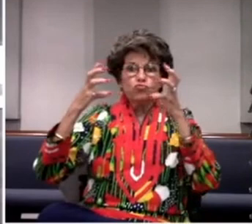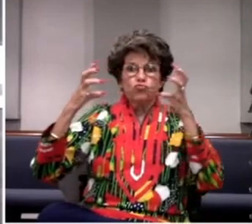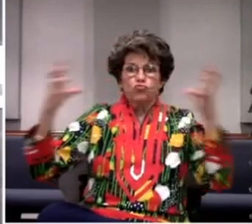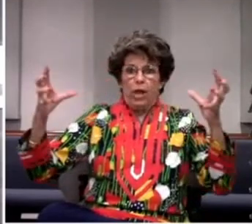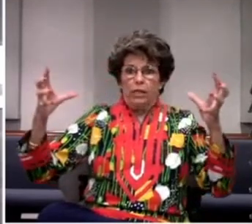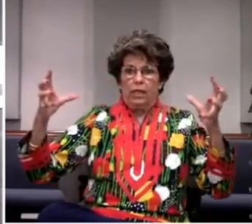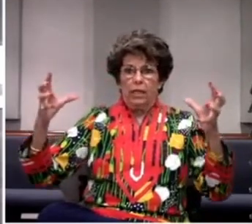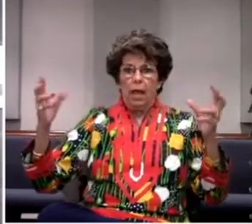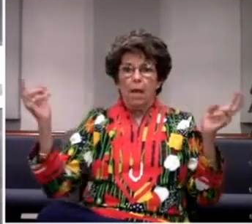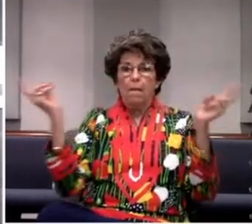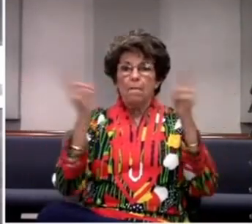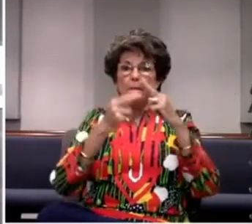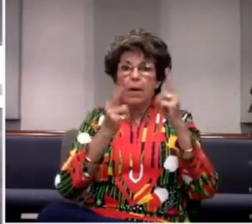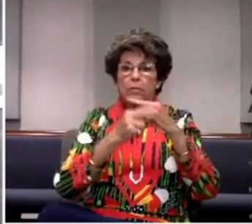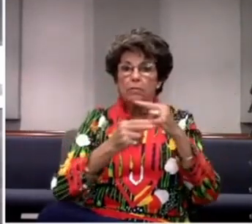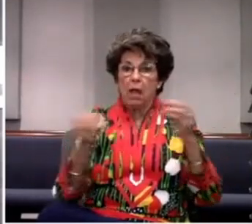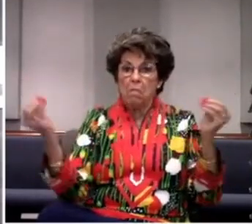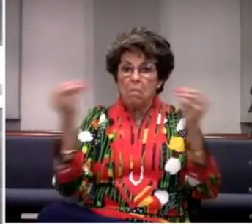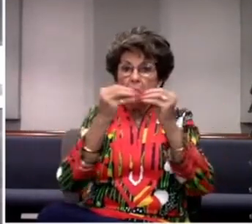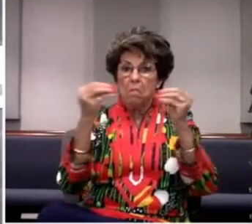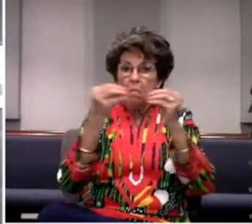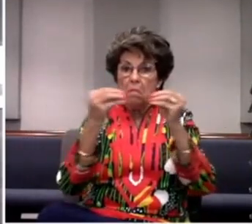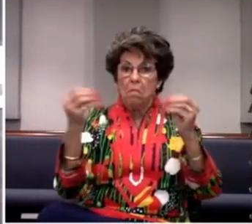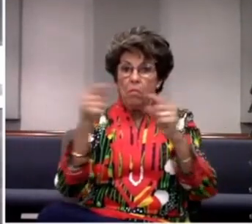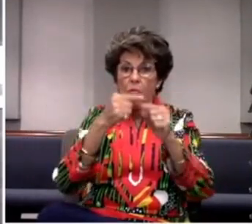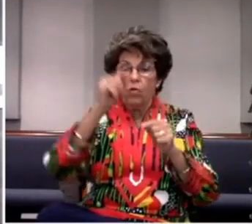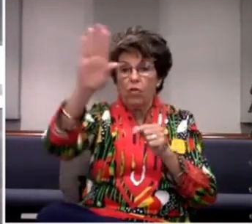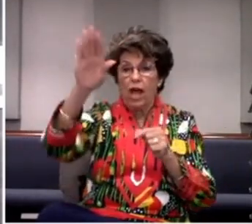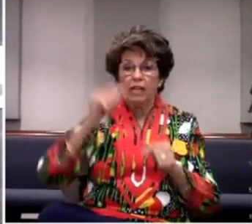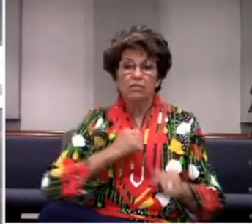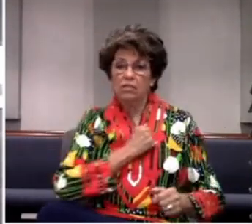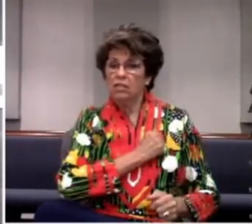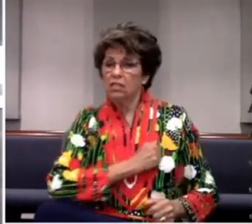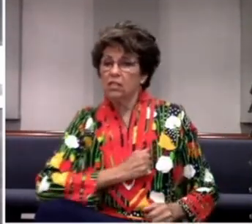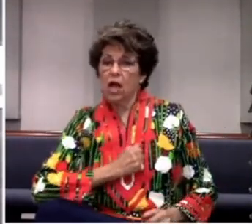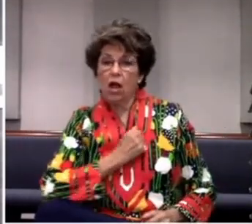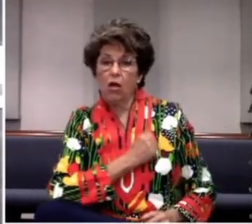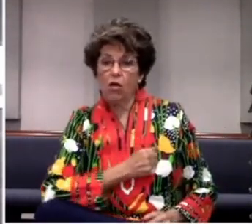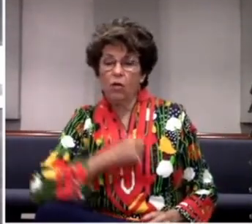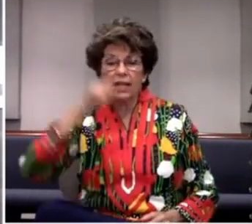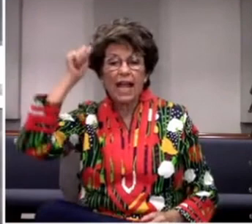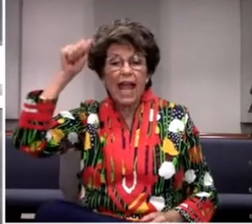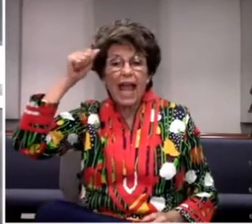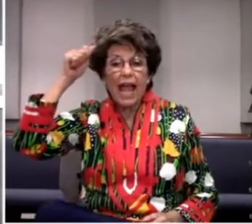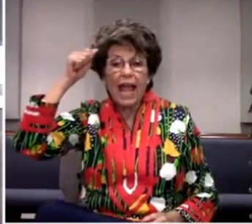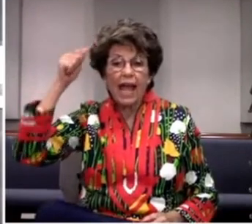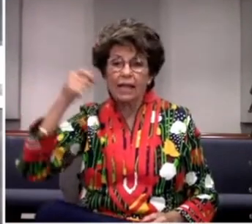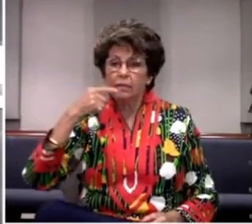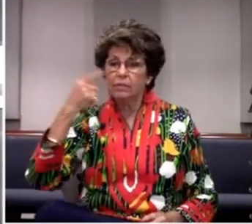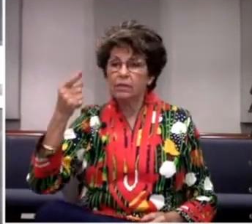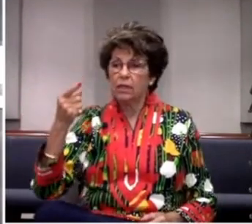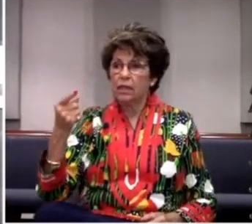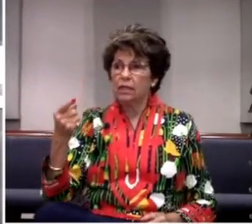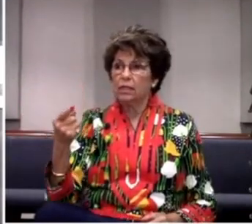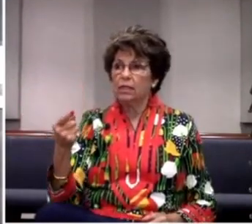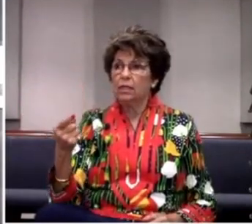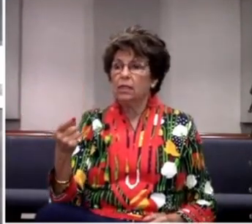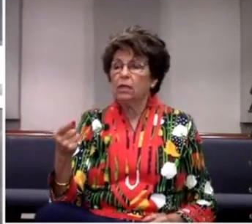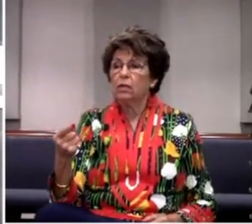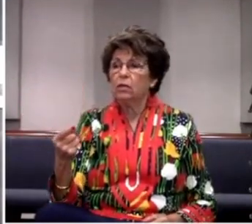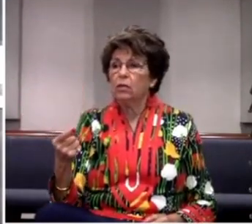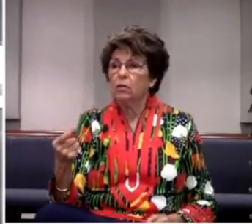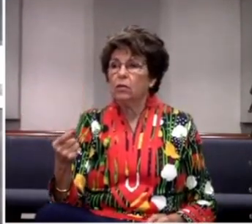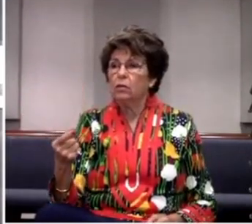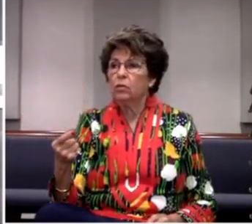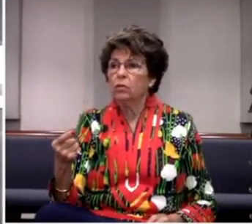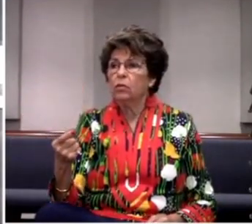Look at verse number 17. Unto Adam he said, because thou hast hearkened unto the voice of thy wife.